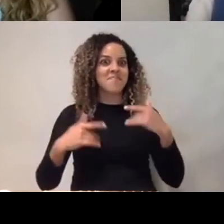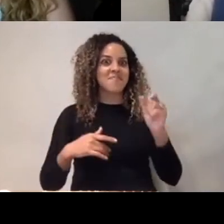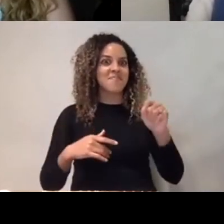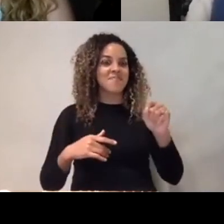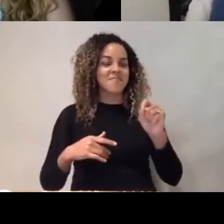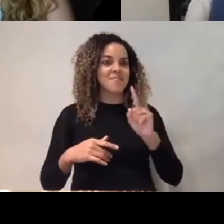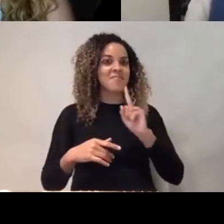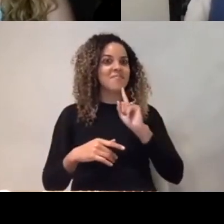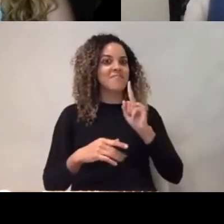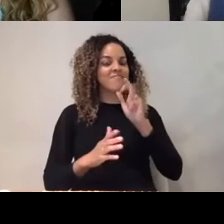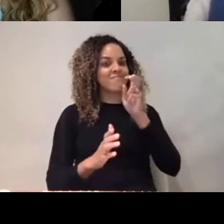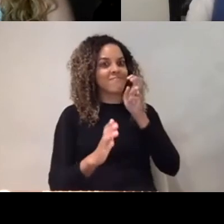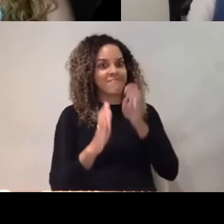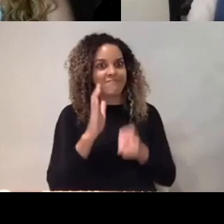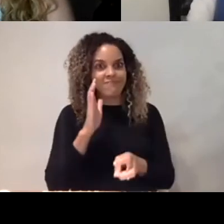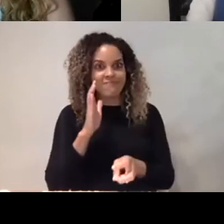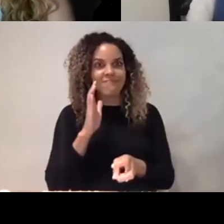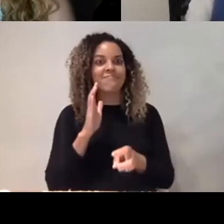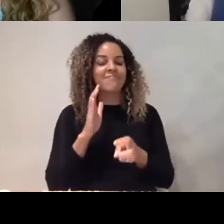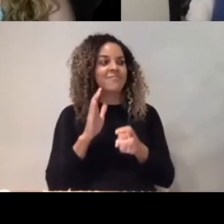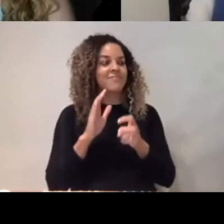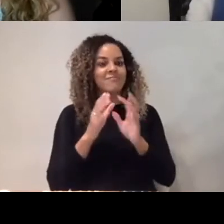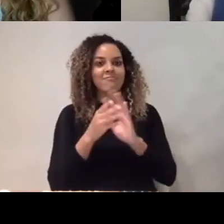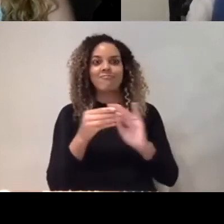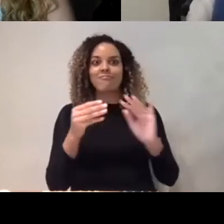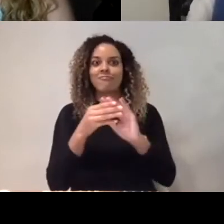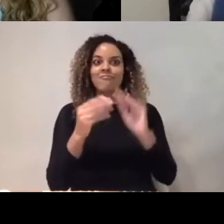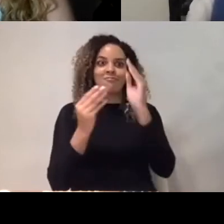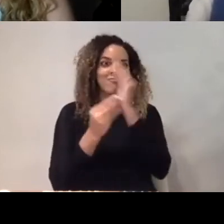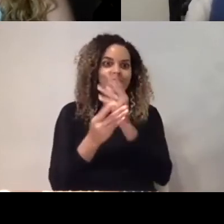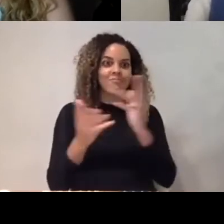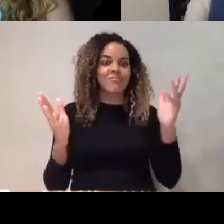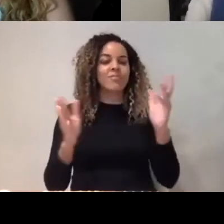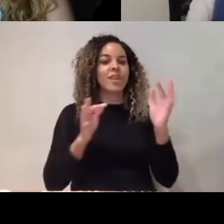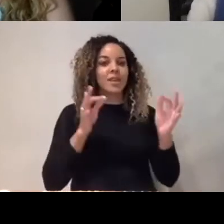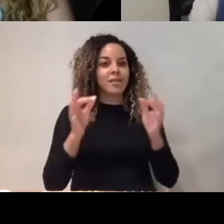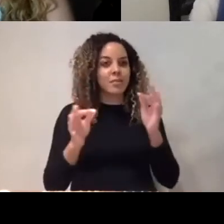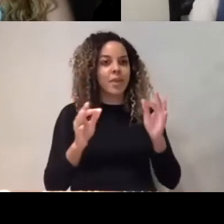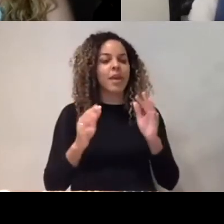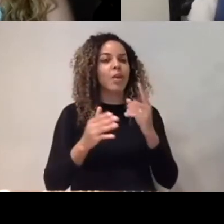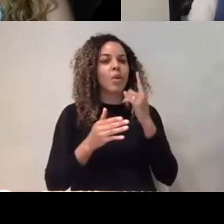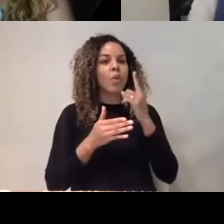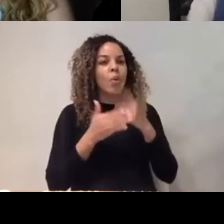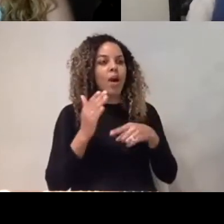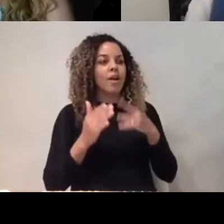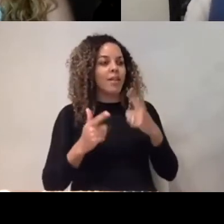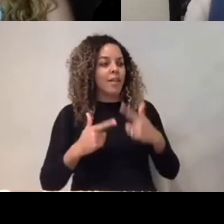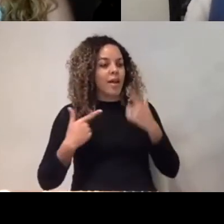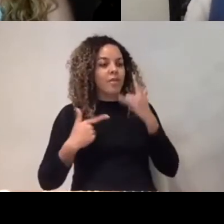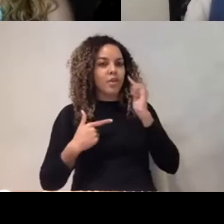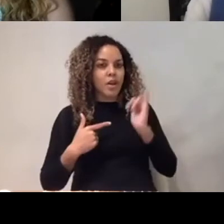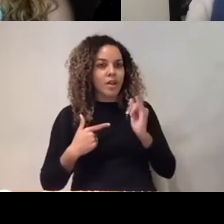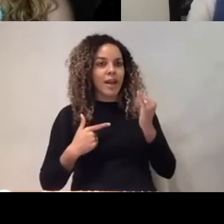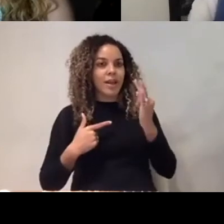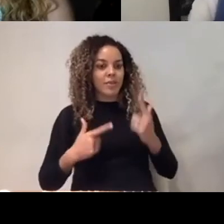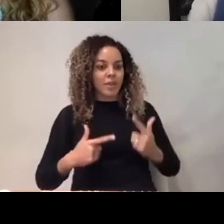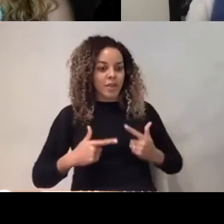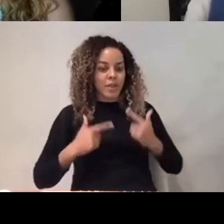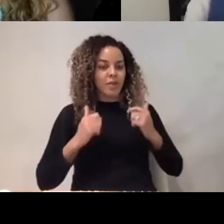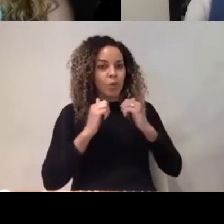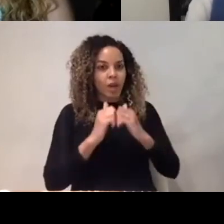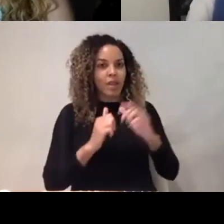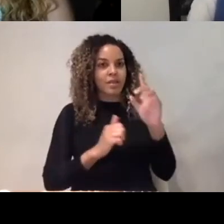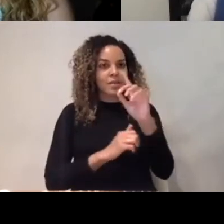really dive deeper into what it's like living with a disability. You know, and what my family goes